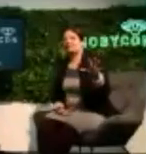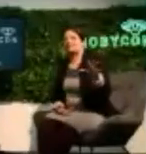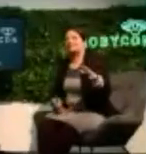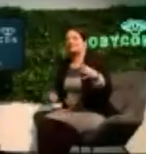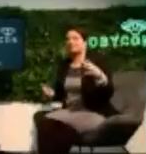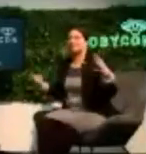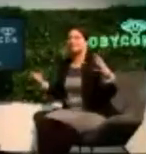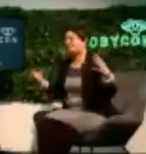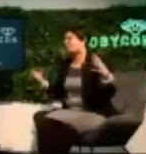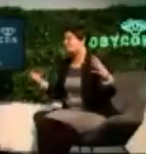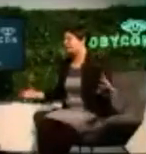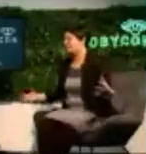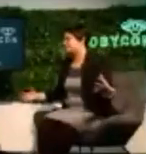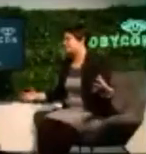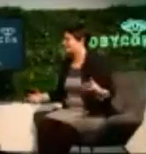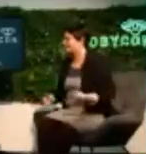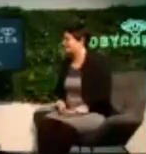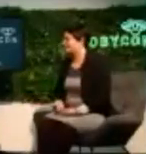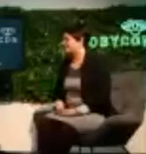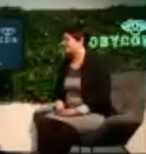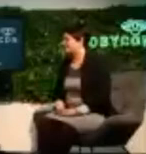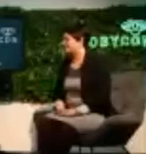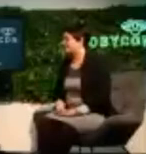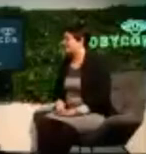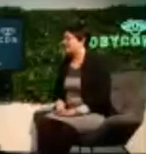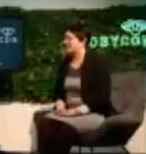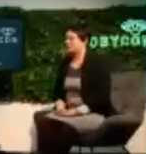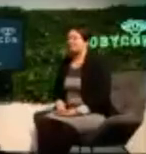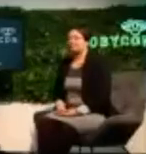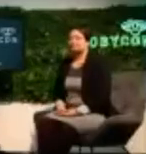from the aerial view is actually a very massive intersection.